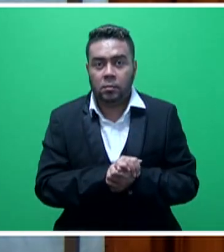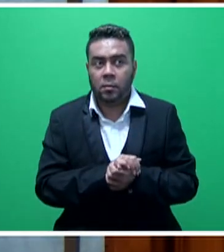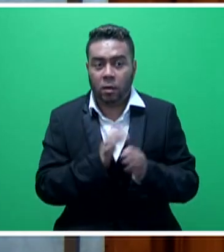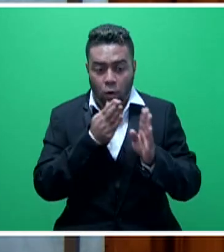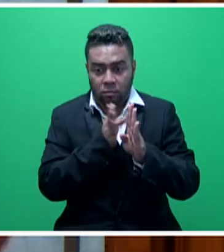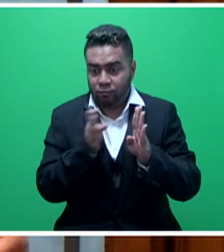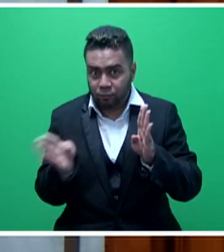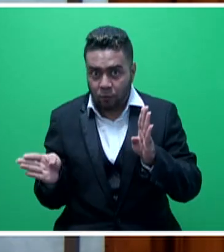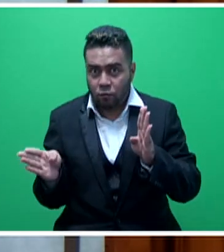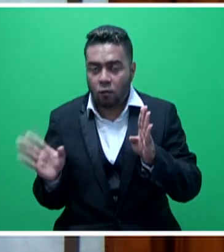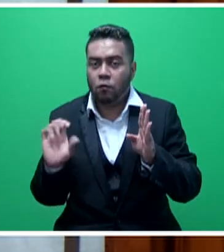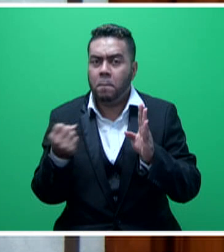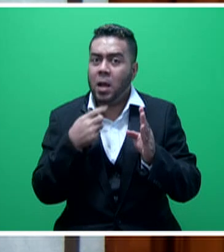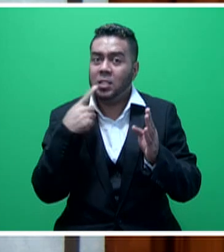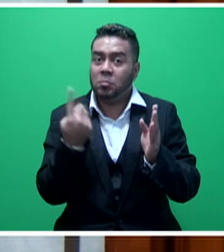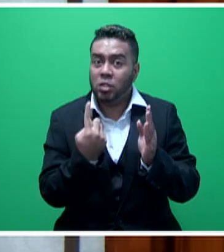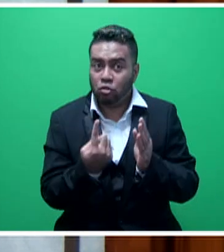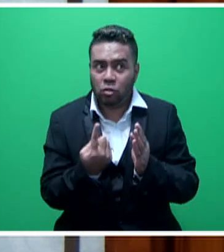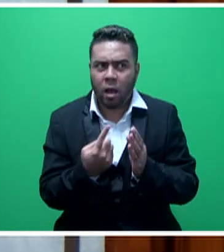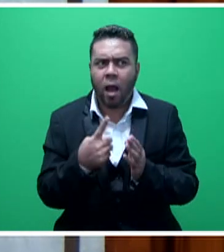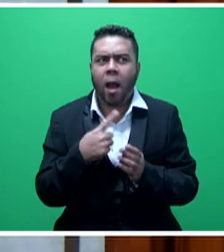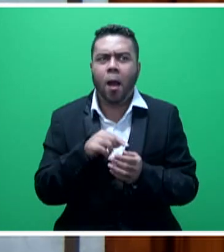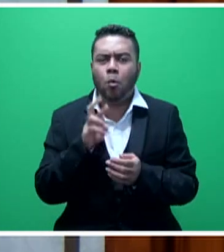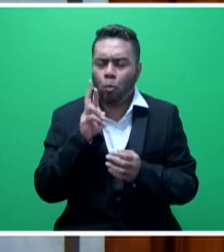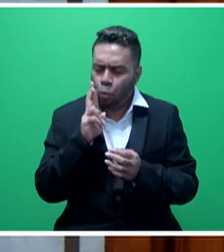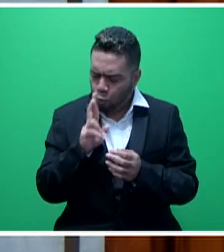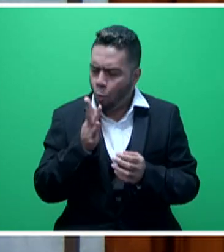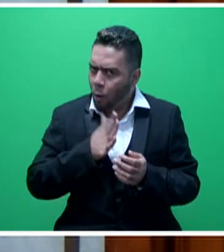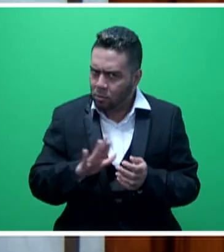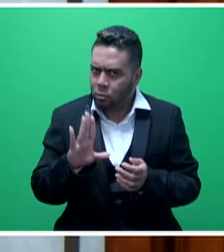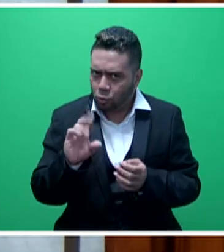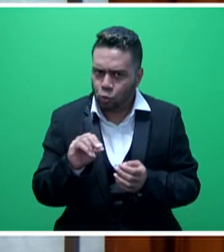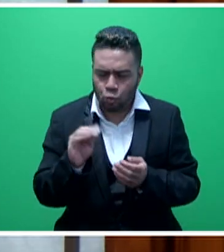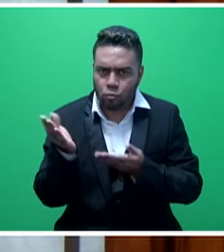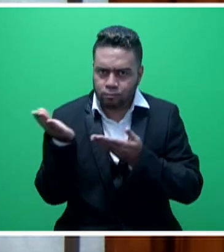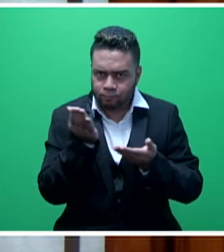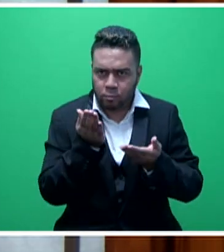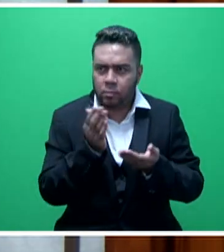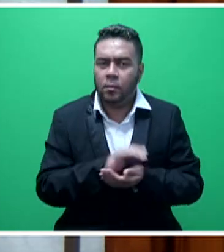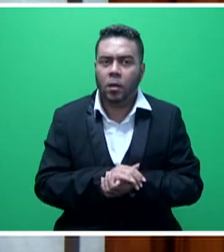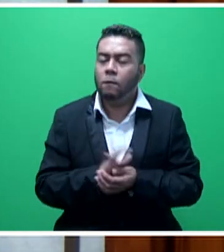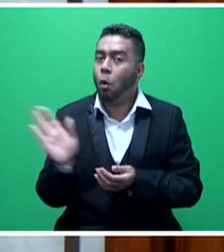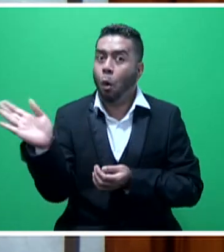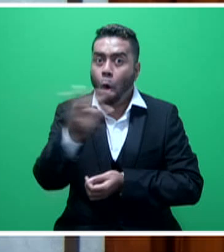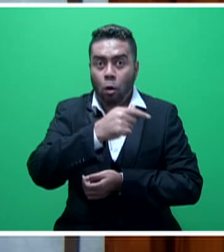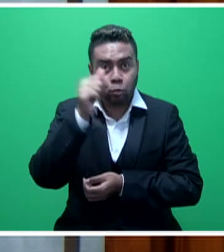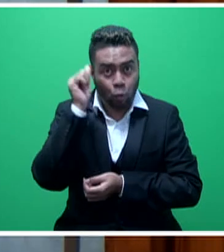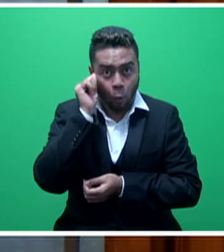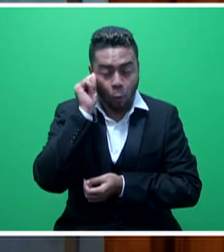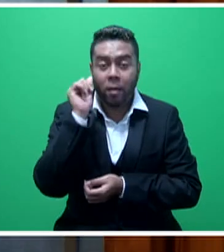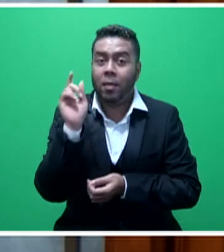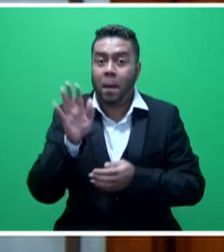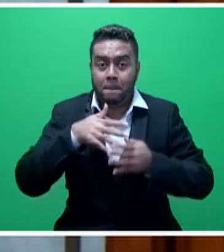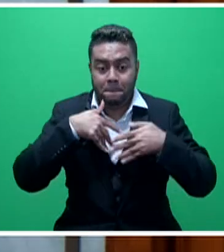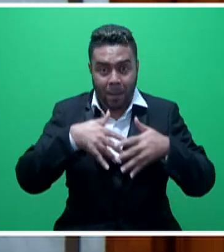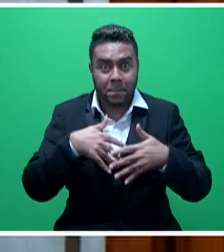deviating from my actual speech, and I wish to bring to the notice of this august House and the public